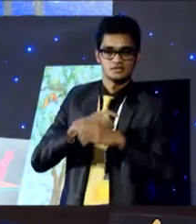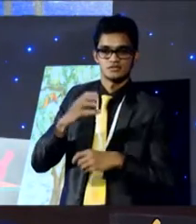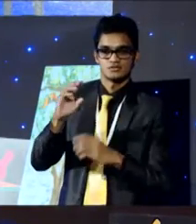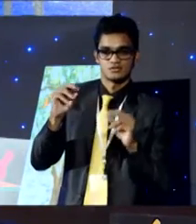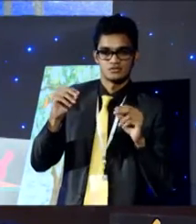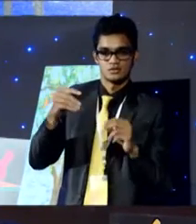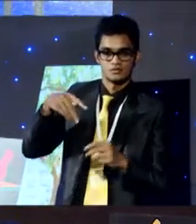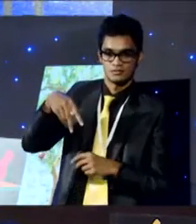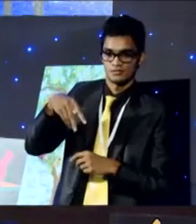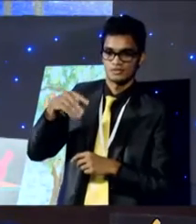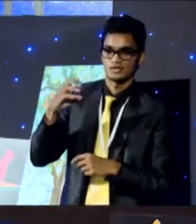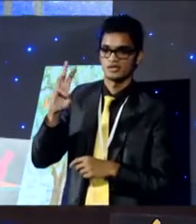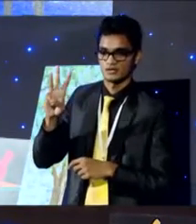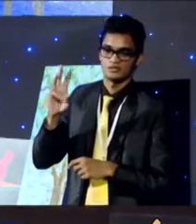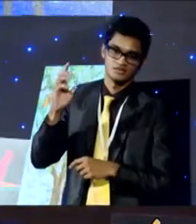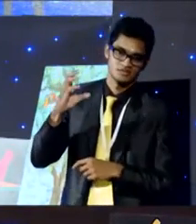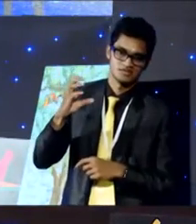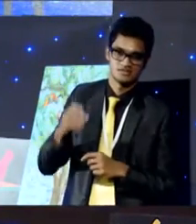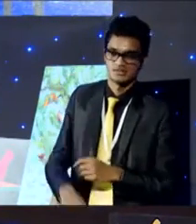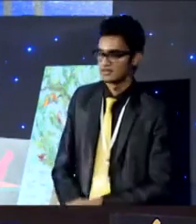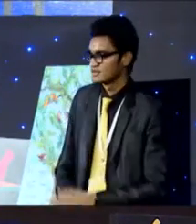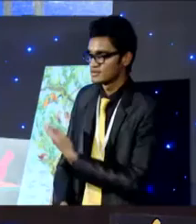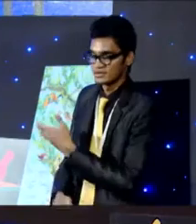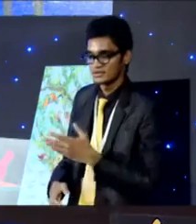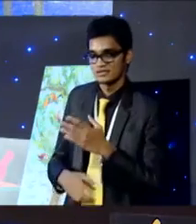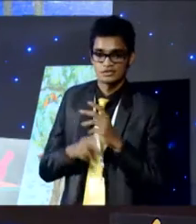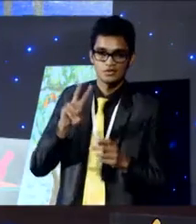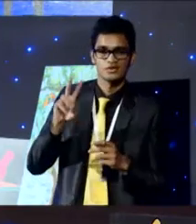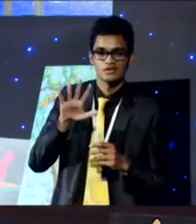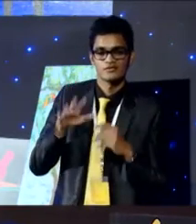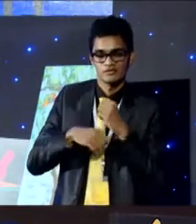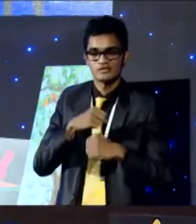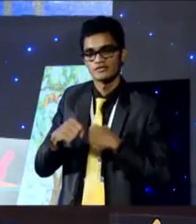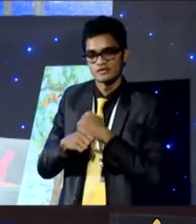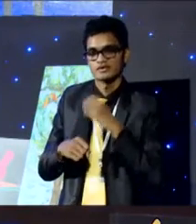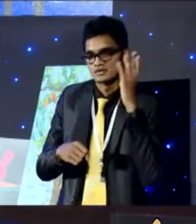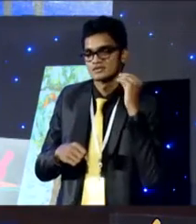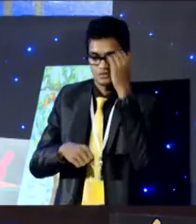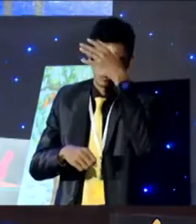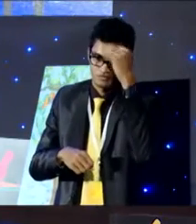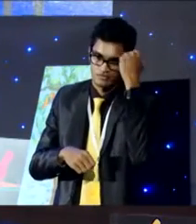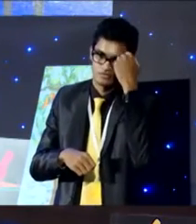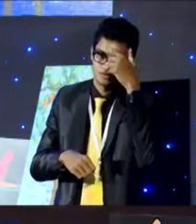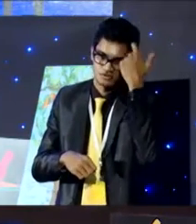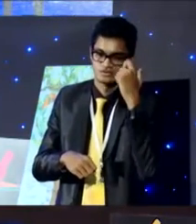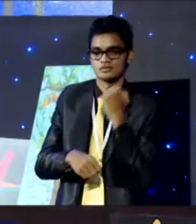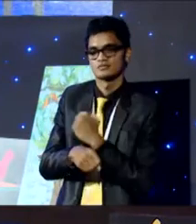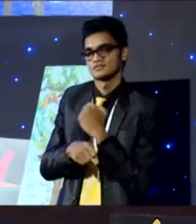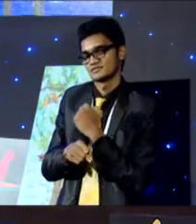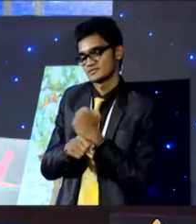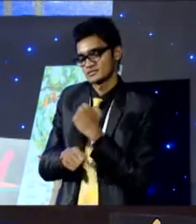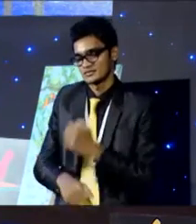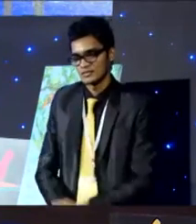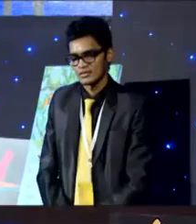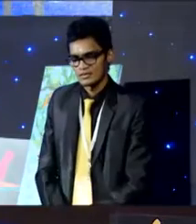been working for almost 25 years. But I think understanding this space the journey just started 2 years back for us. And I can tell you